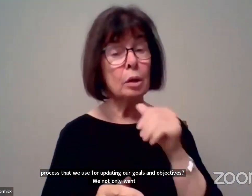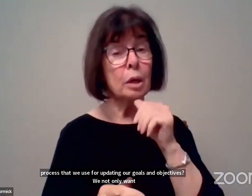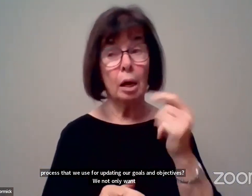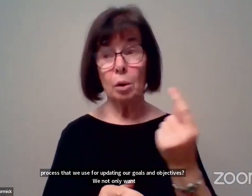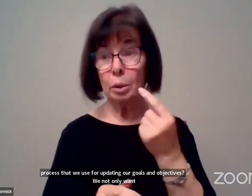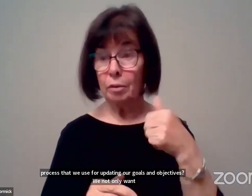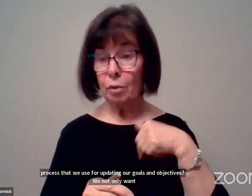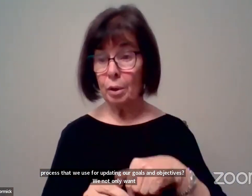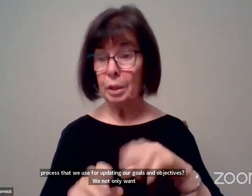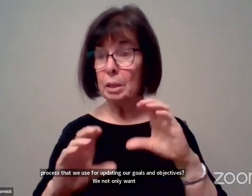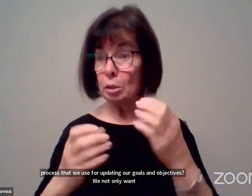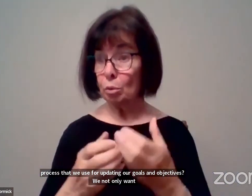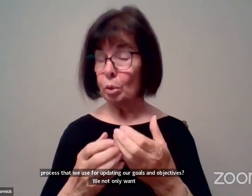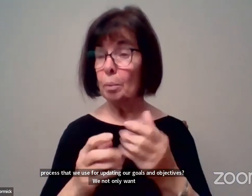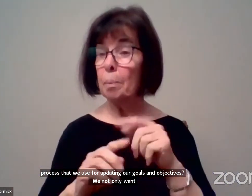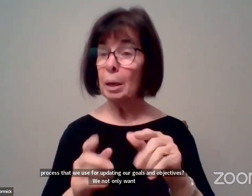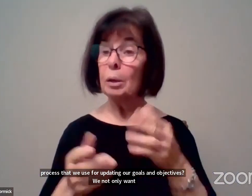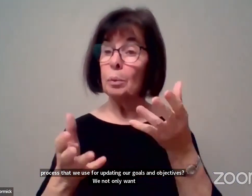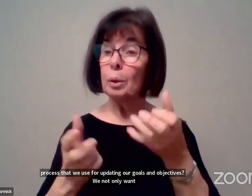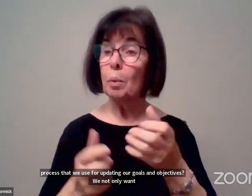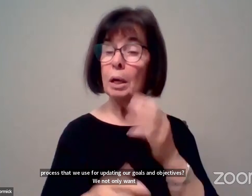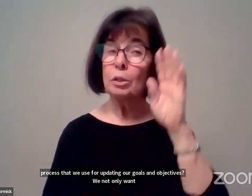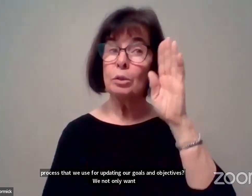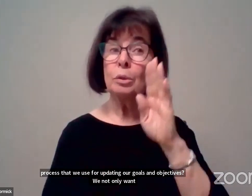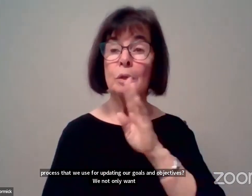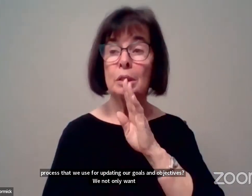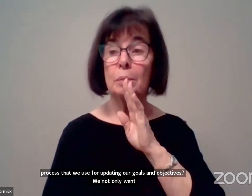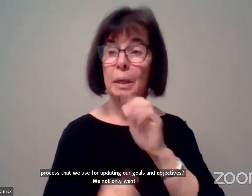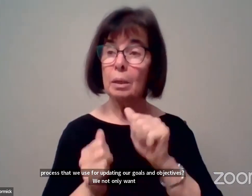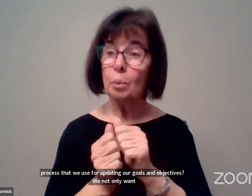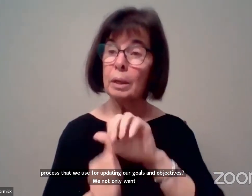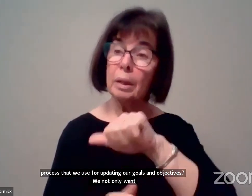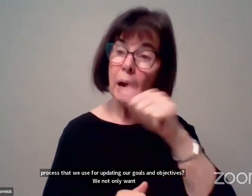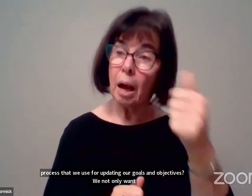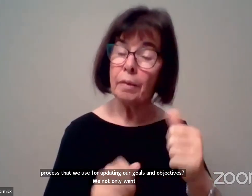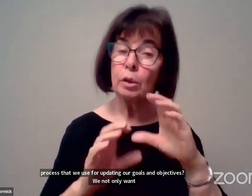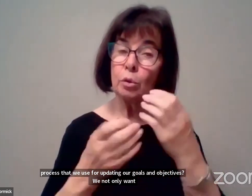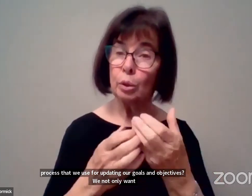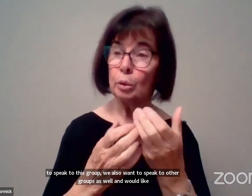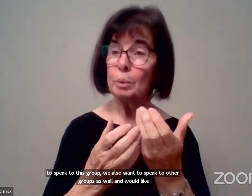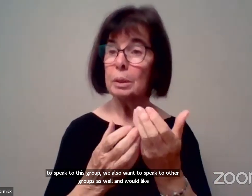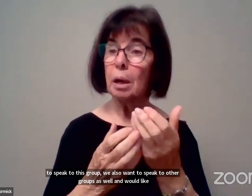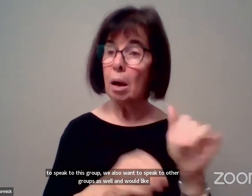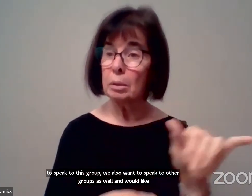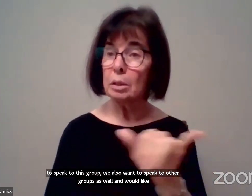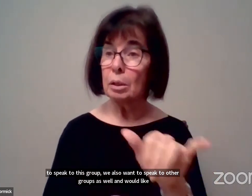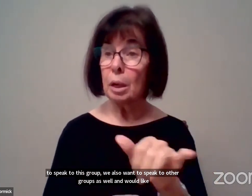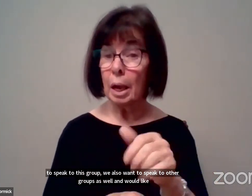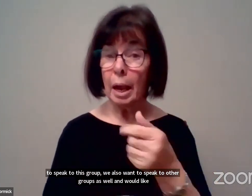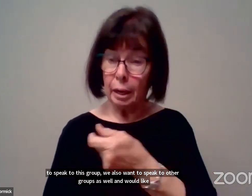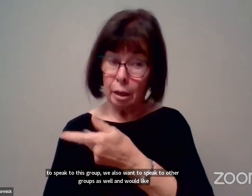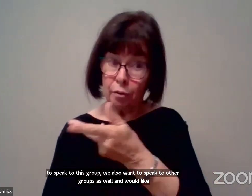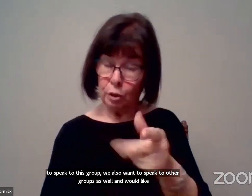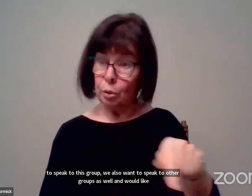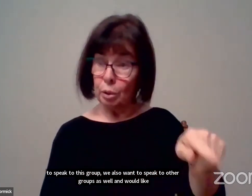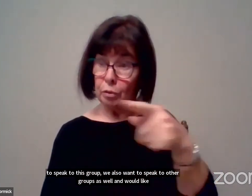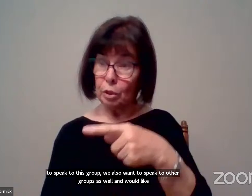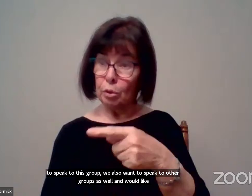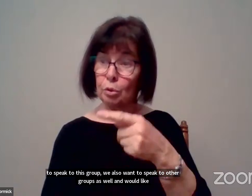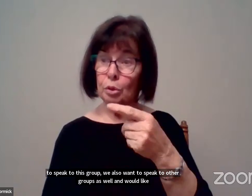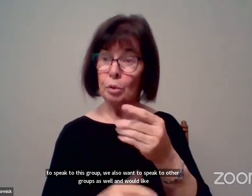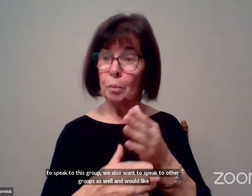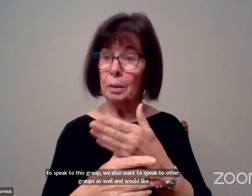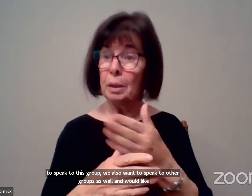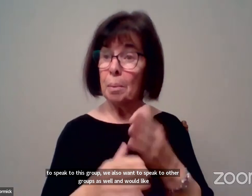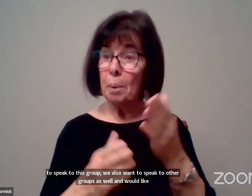other groups as well, and would like a few of you to be thought partners with us to help think through how